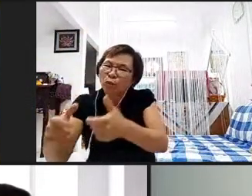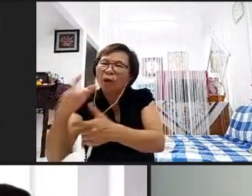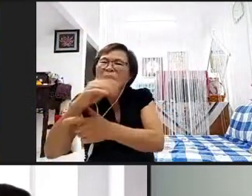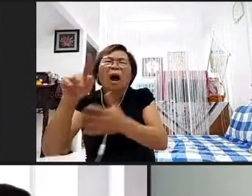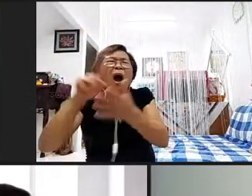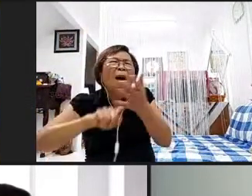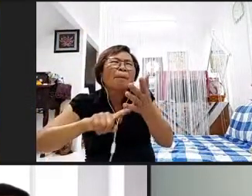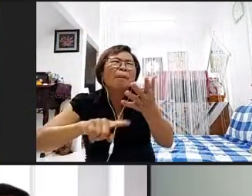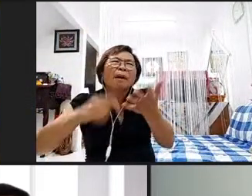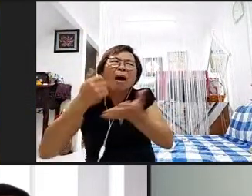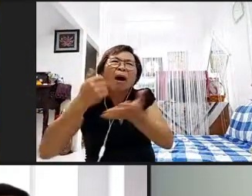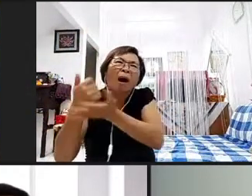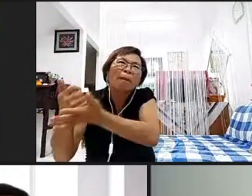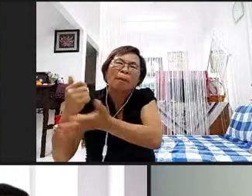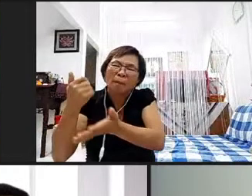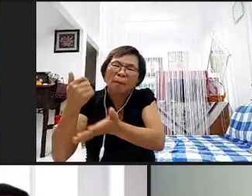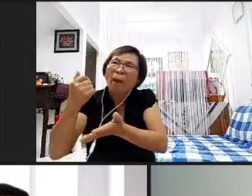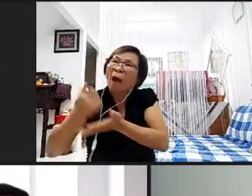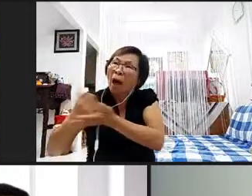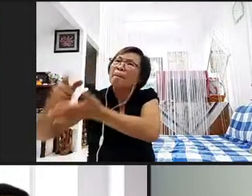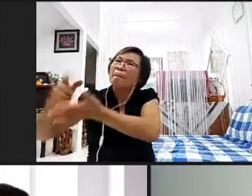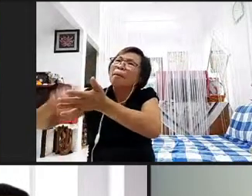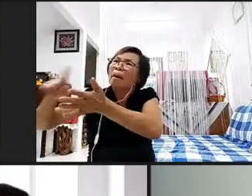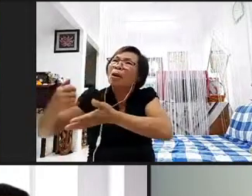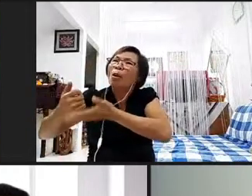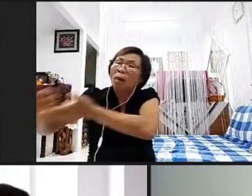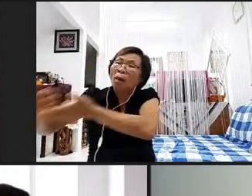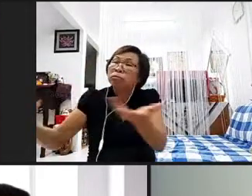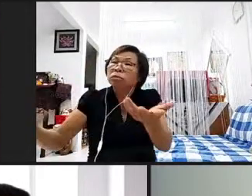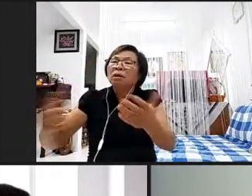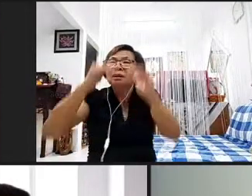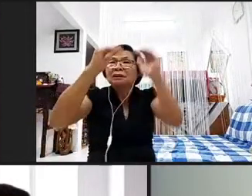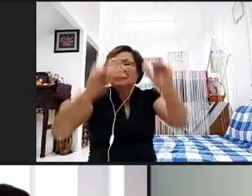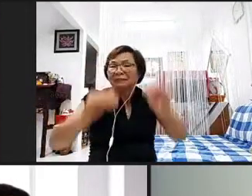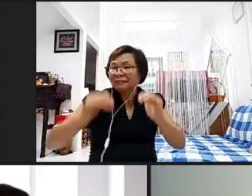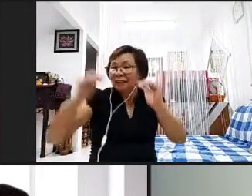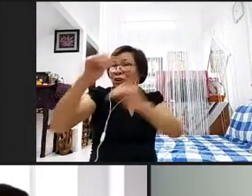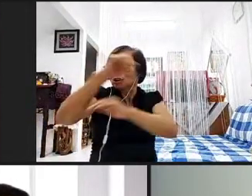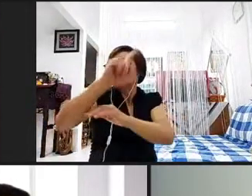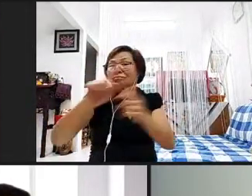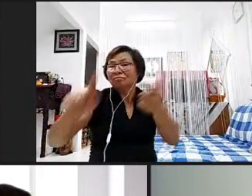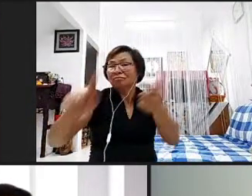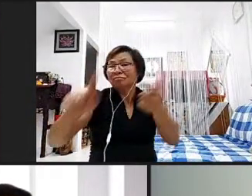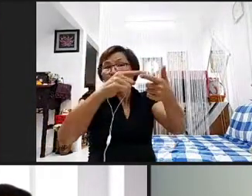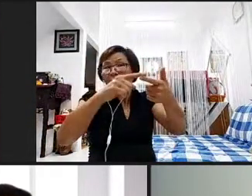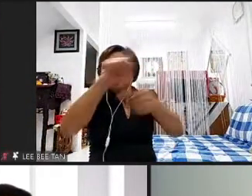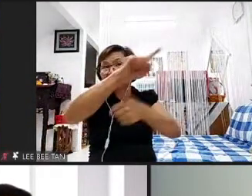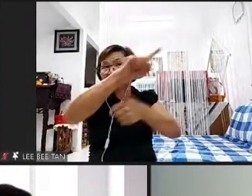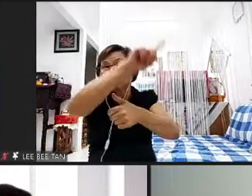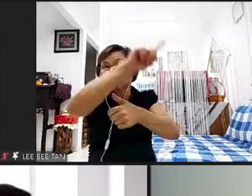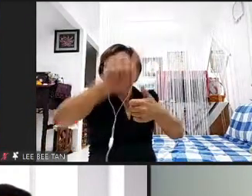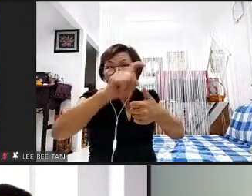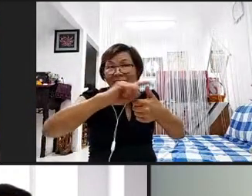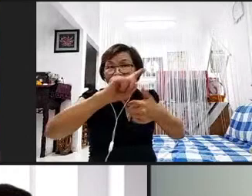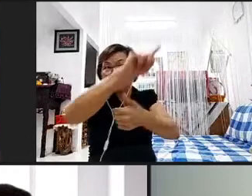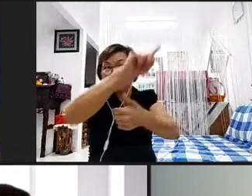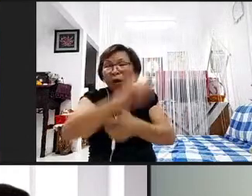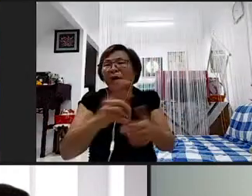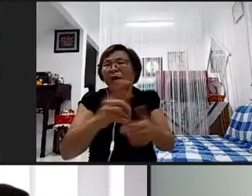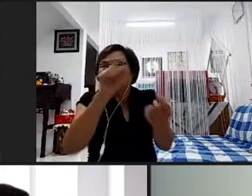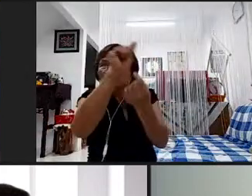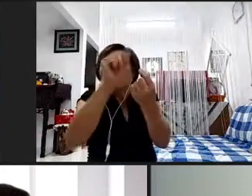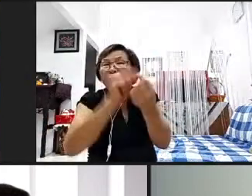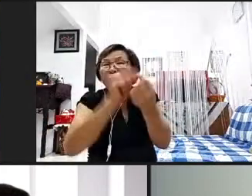of help that is needed. This next question is much more specific. What would be the